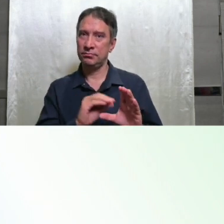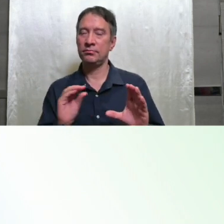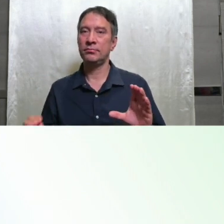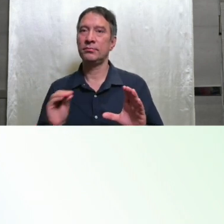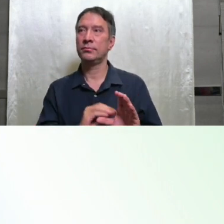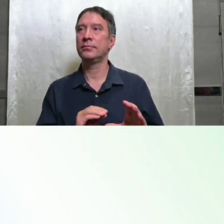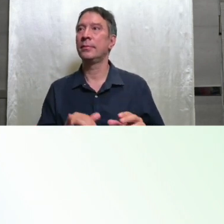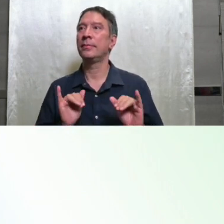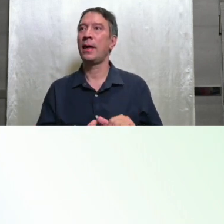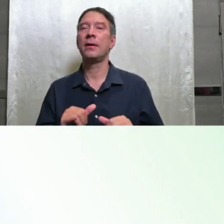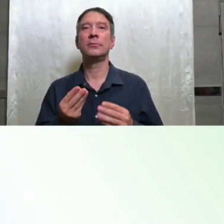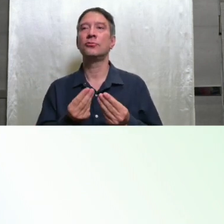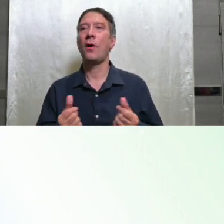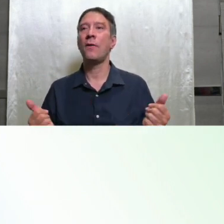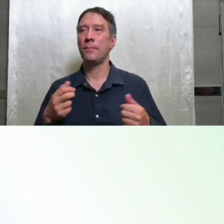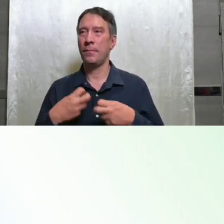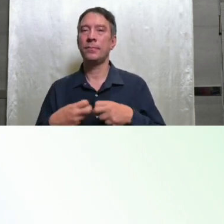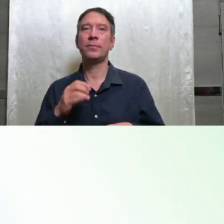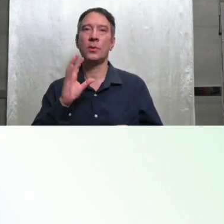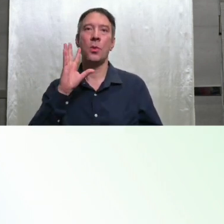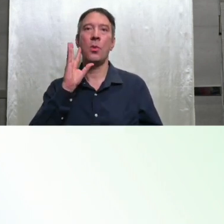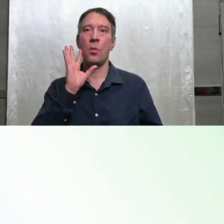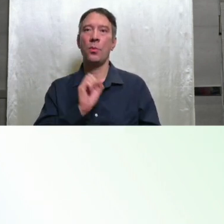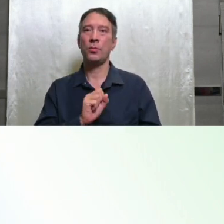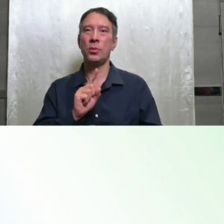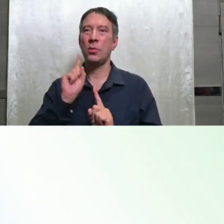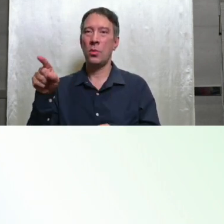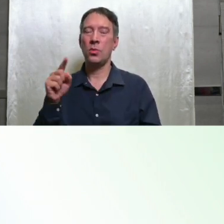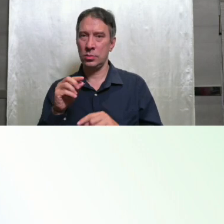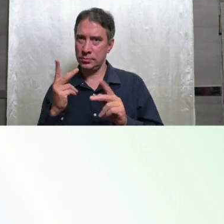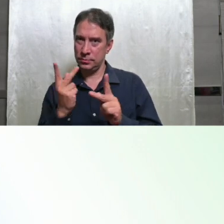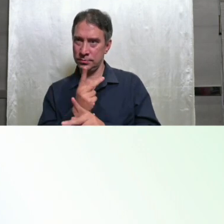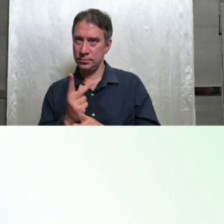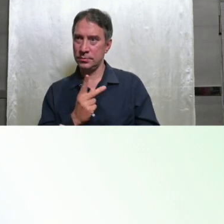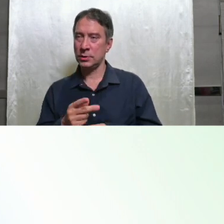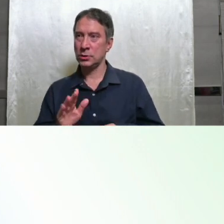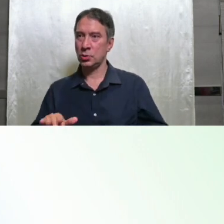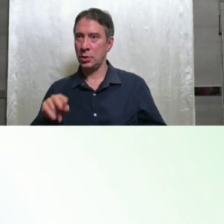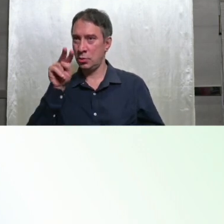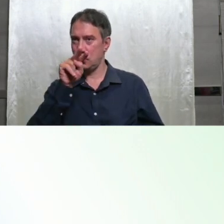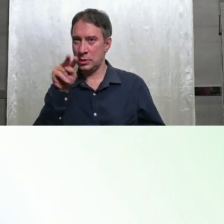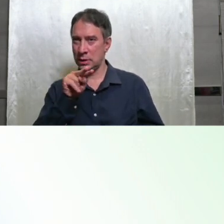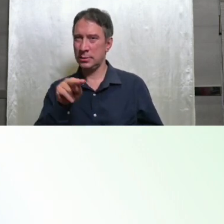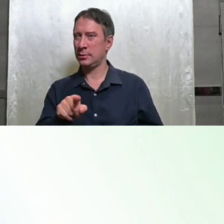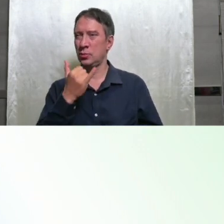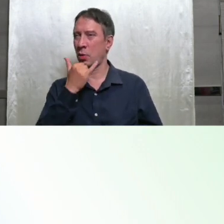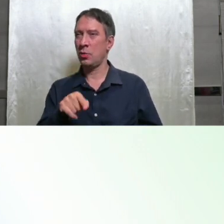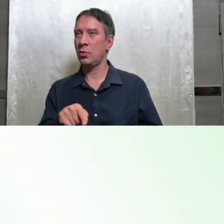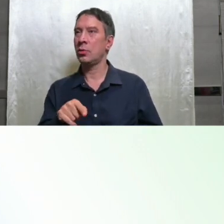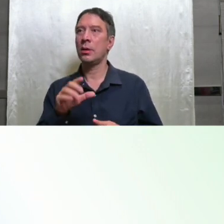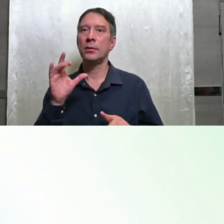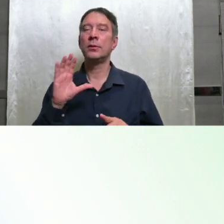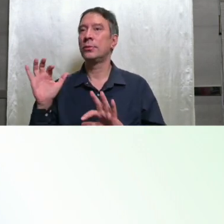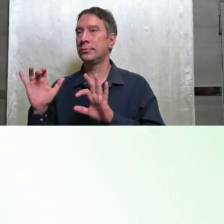and curating student-specific problems. Codevary's technology helps students learn, and teachers do what they do best.